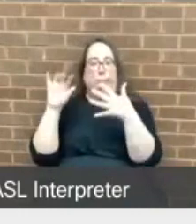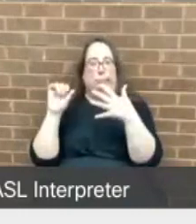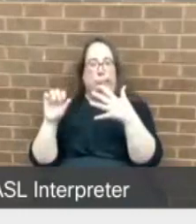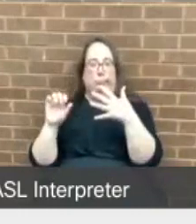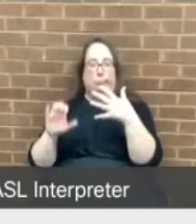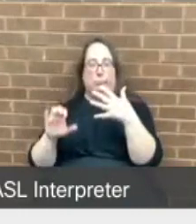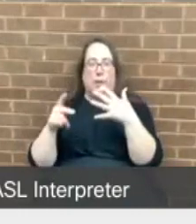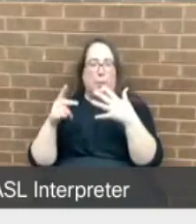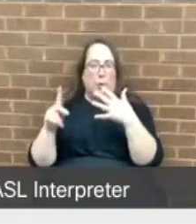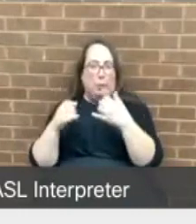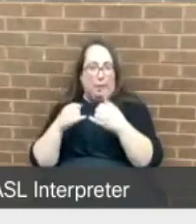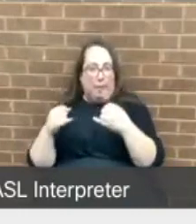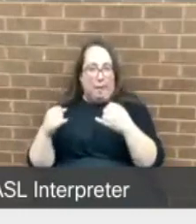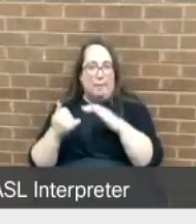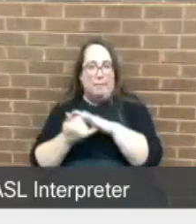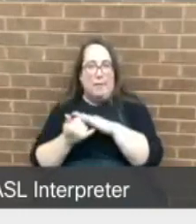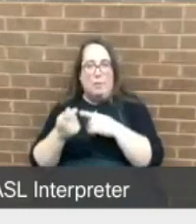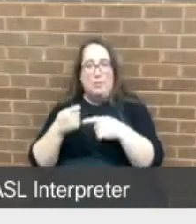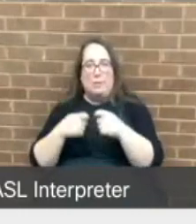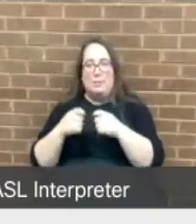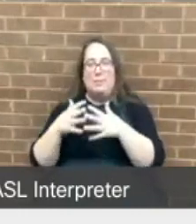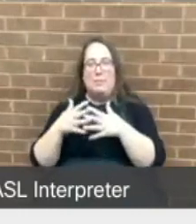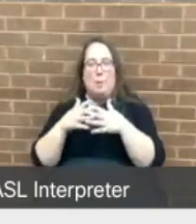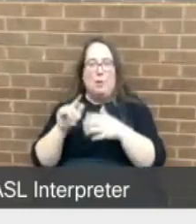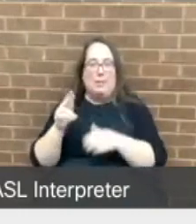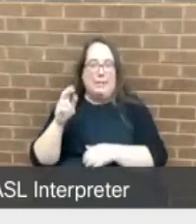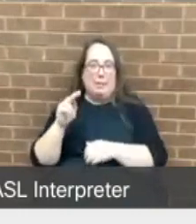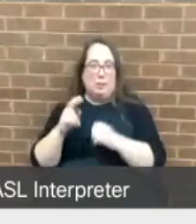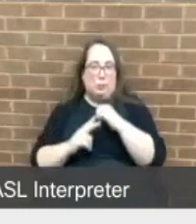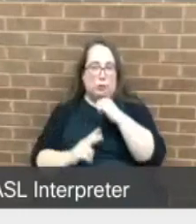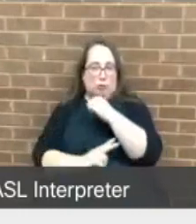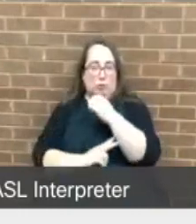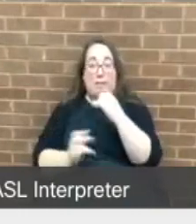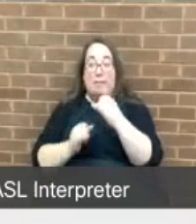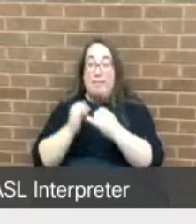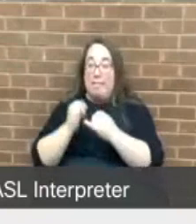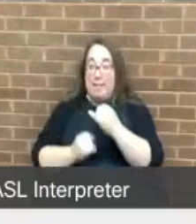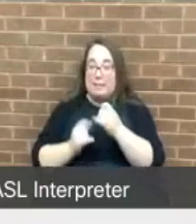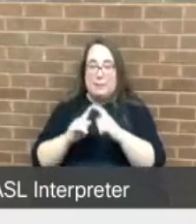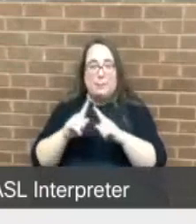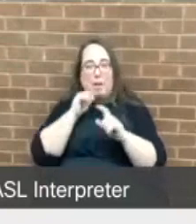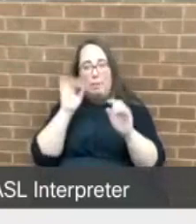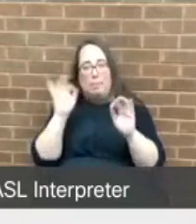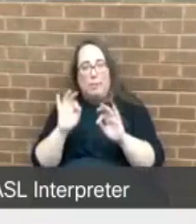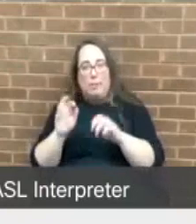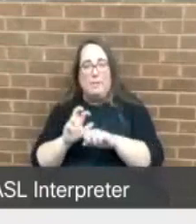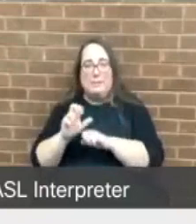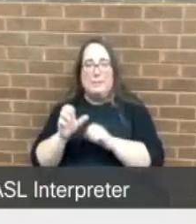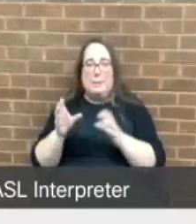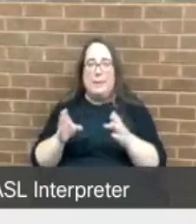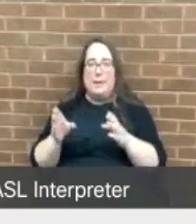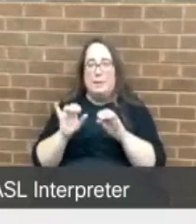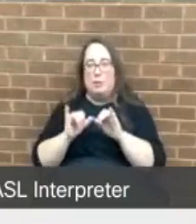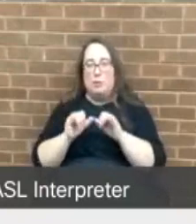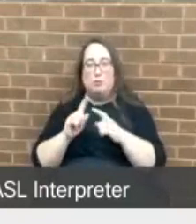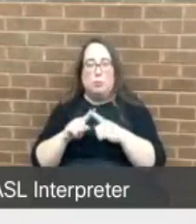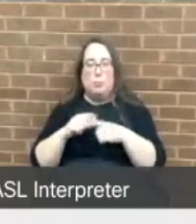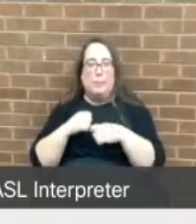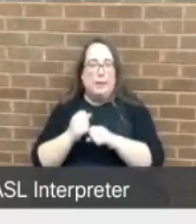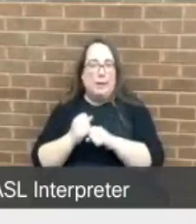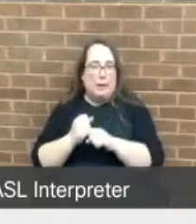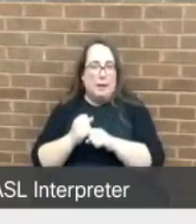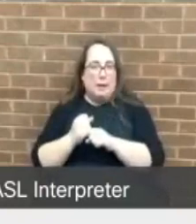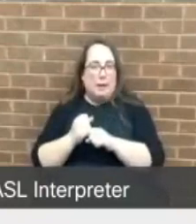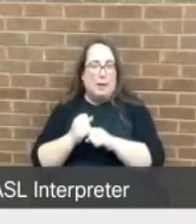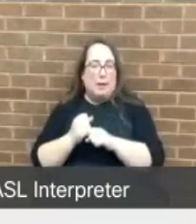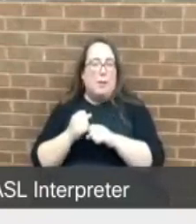the Purple Line, and the replacement of the American Legion Bridge. Last, but certainly not least, we're investing in planning and engineering to build that shelf of